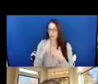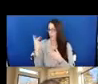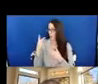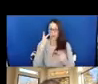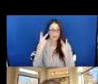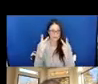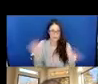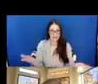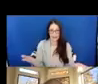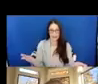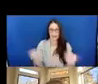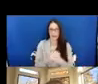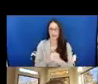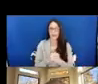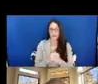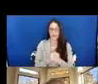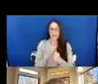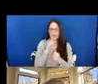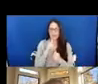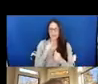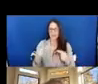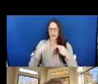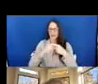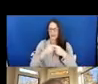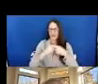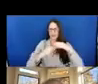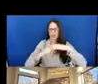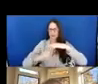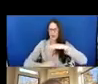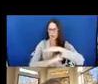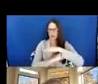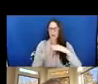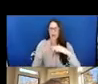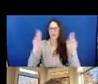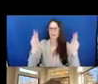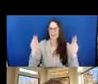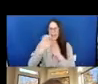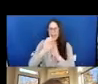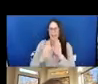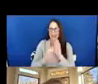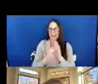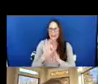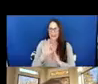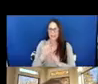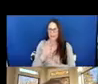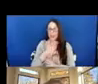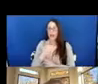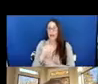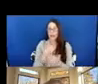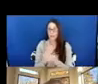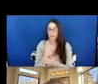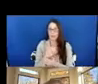um, a converging framework of an ethic of care and the rights of the disabled, um,